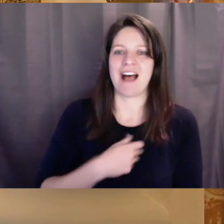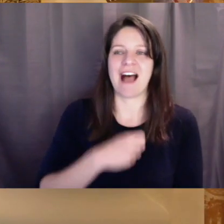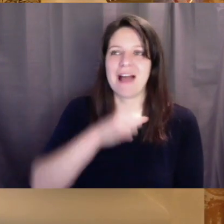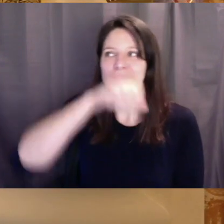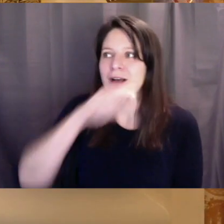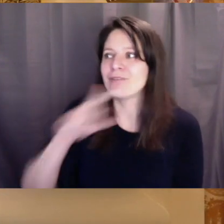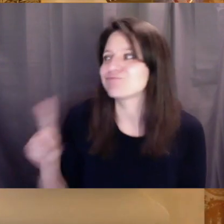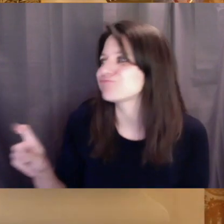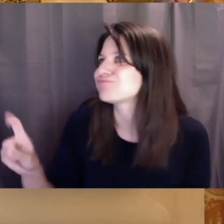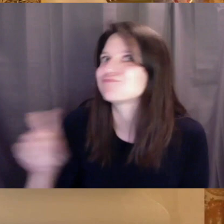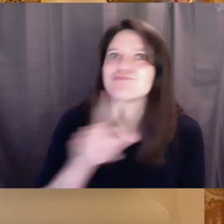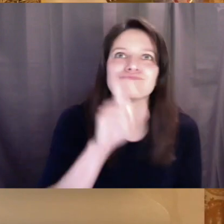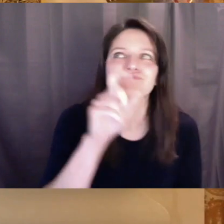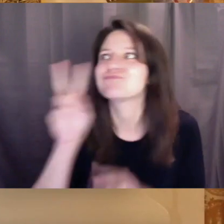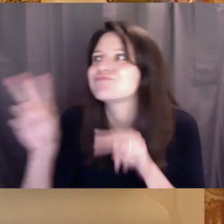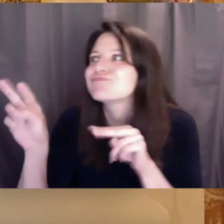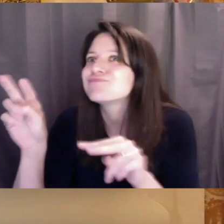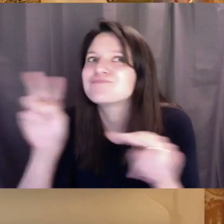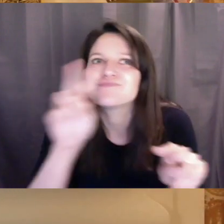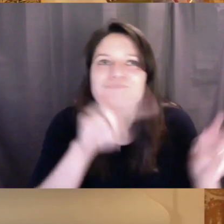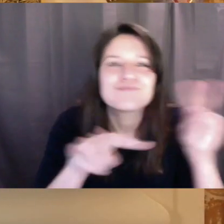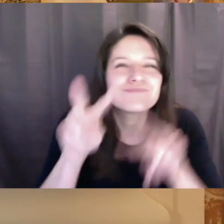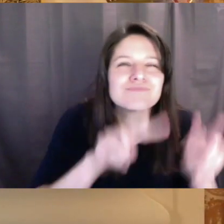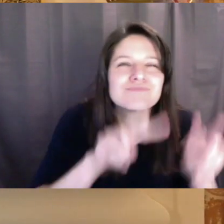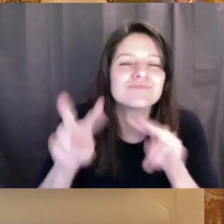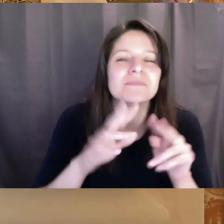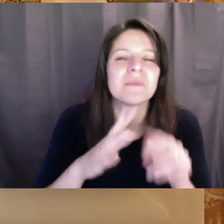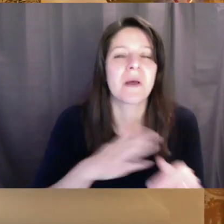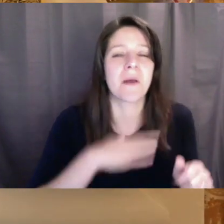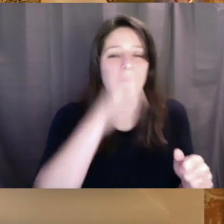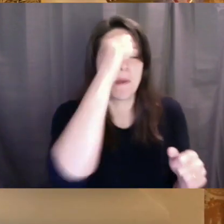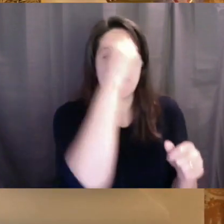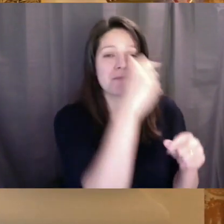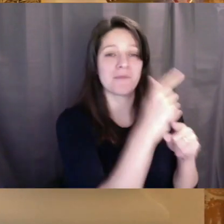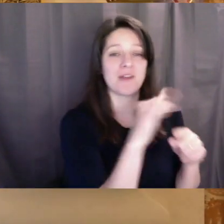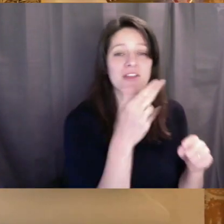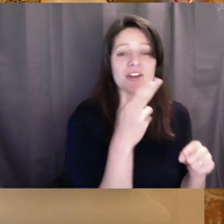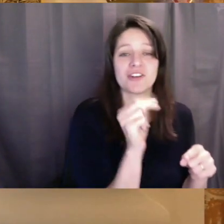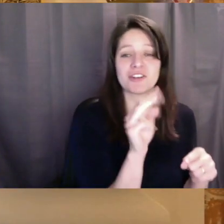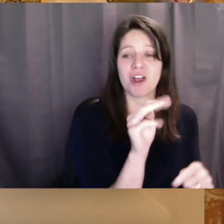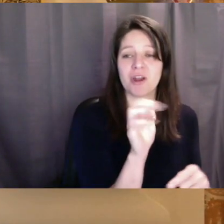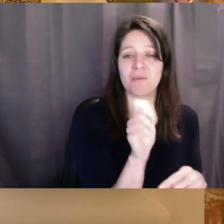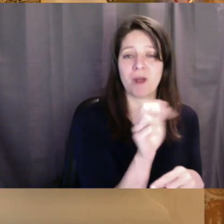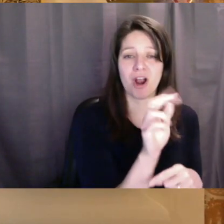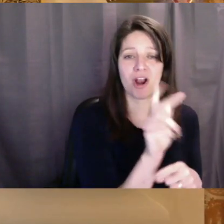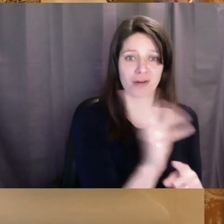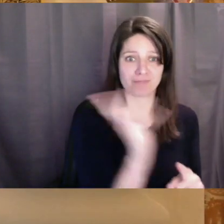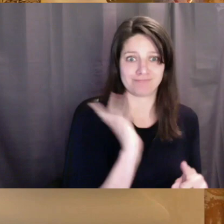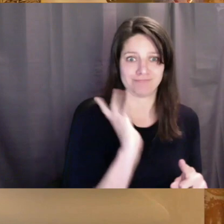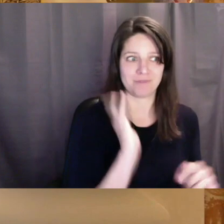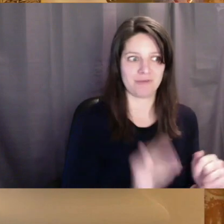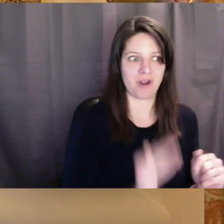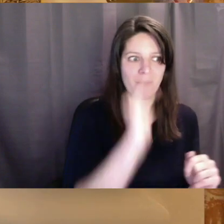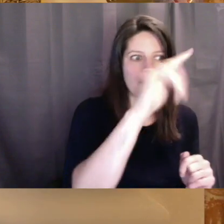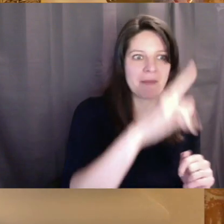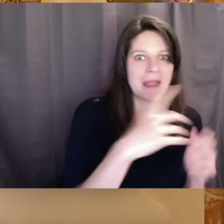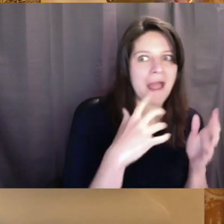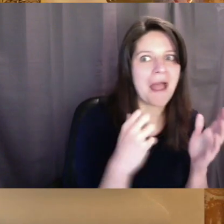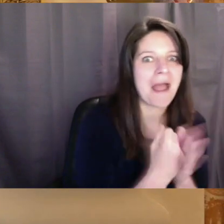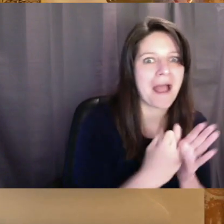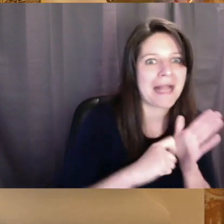corners of our meeting house. When we were kids, my brother, John Mark, somehow managed to acquire a master key to our